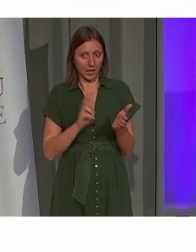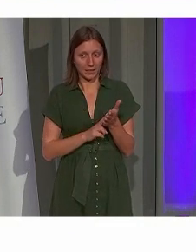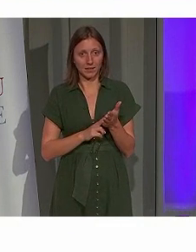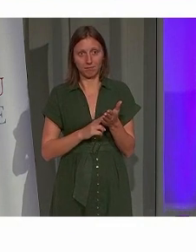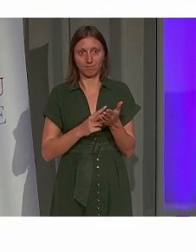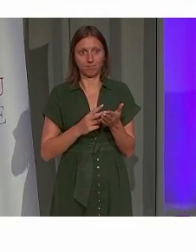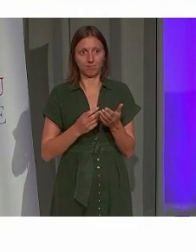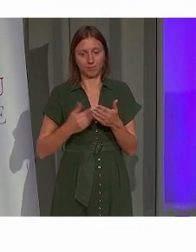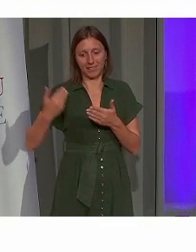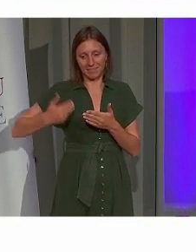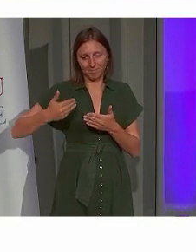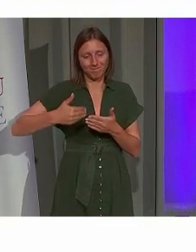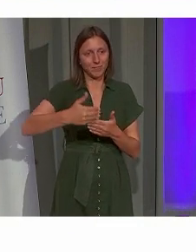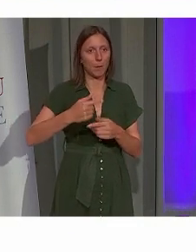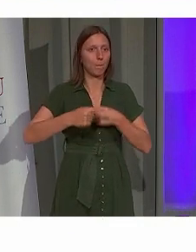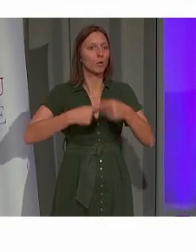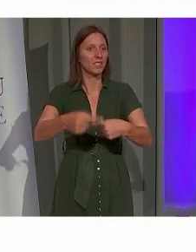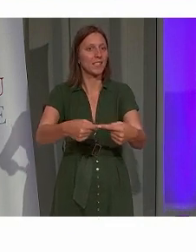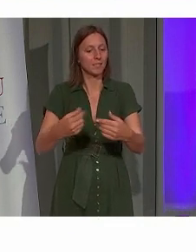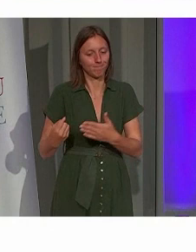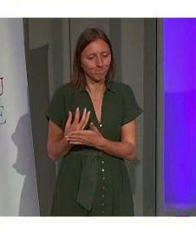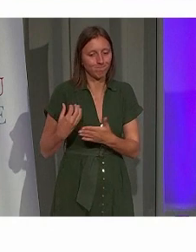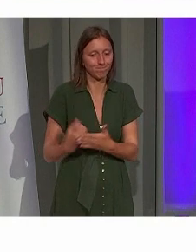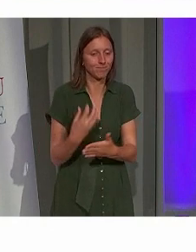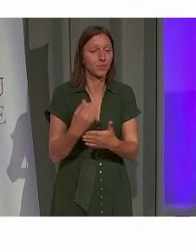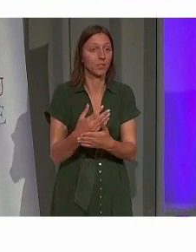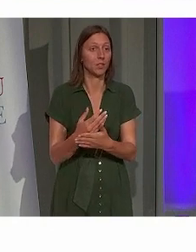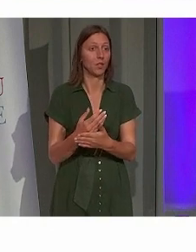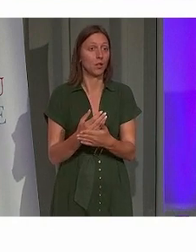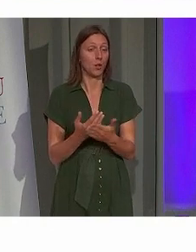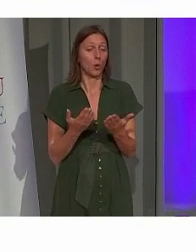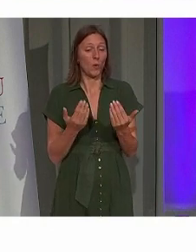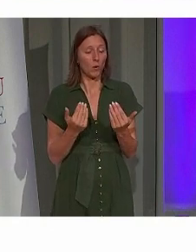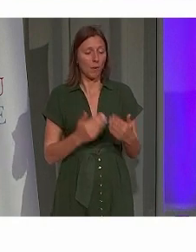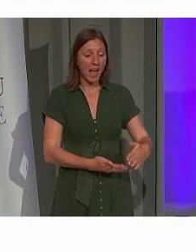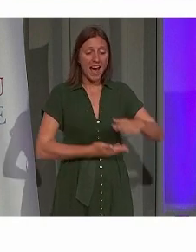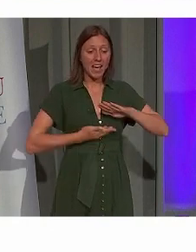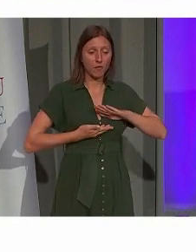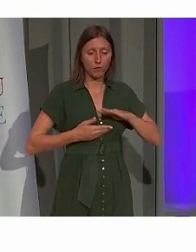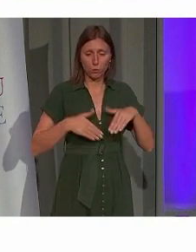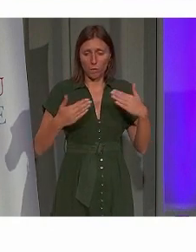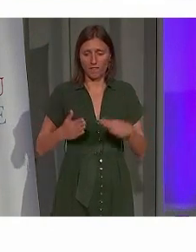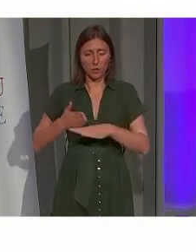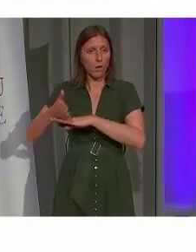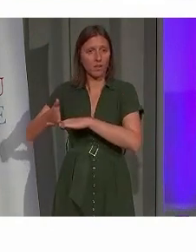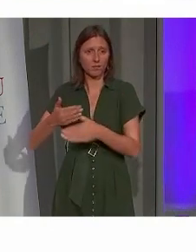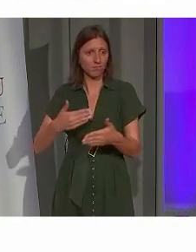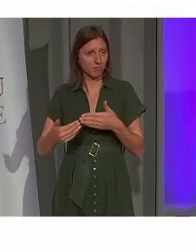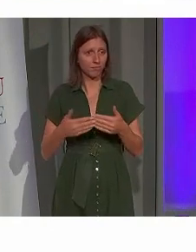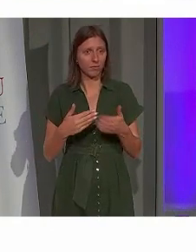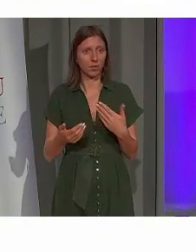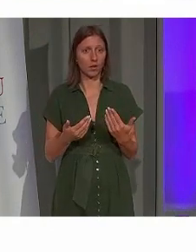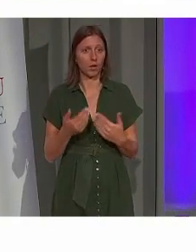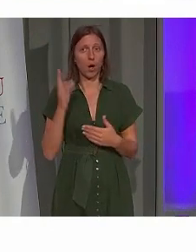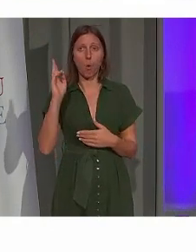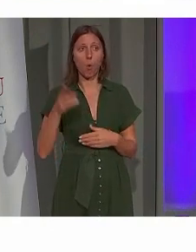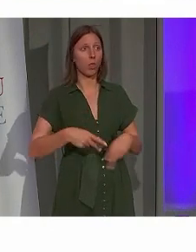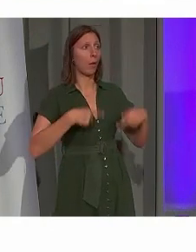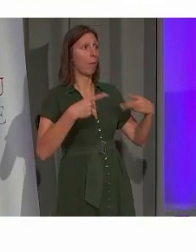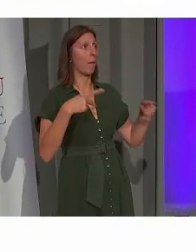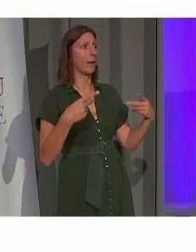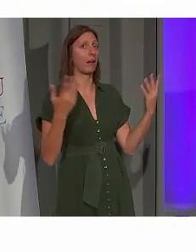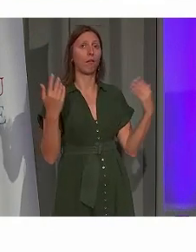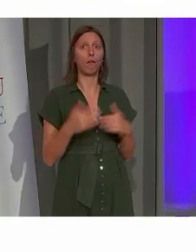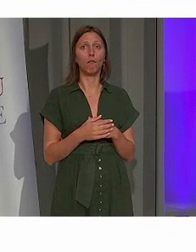an iterative process, and this is very important, because when you're talking about heritage or accessibility, it's not